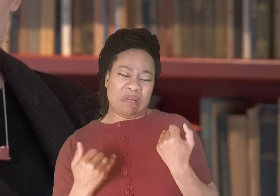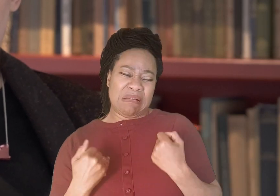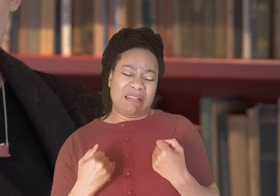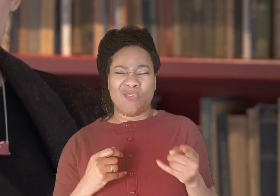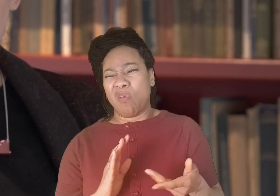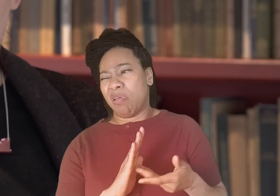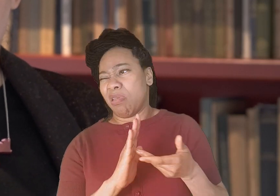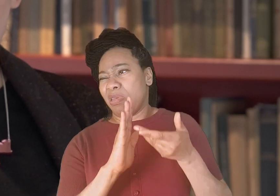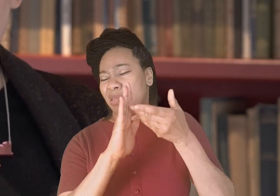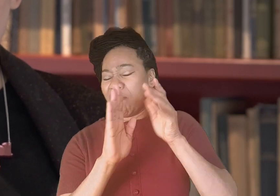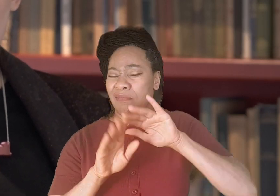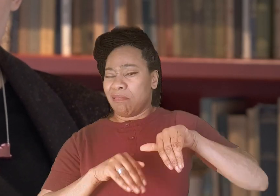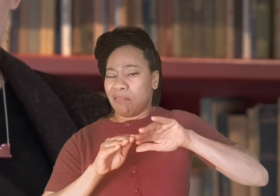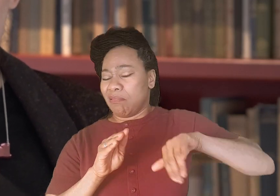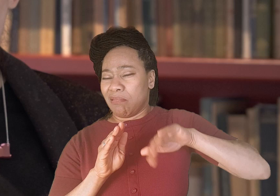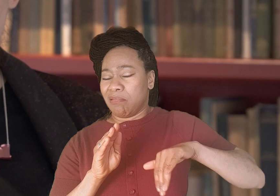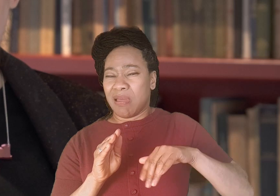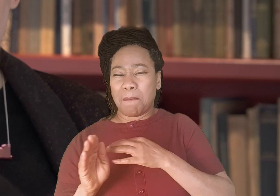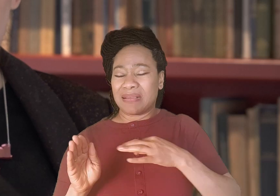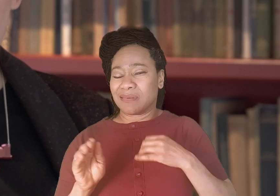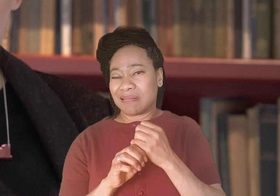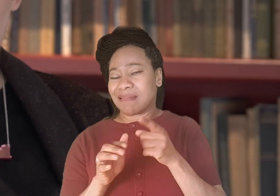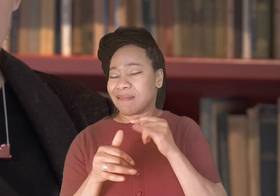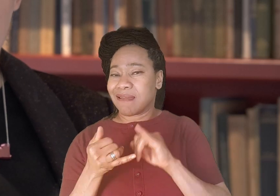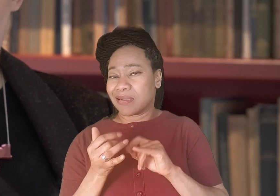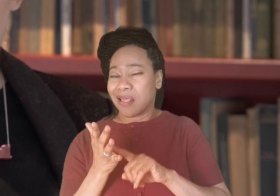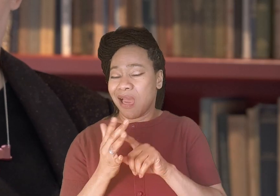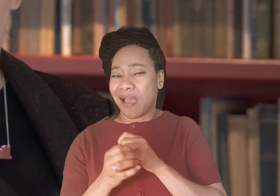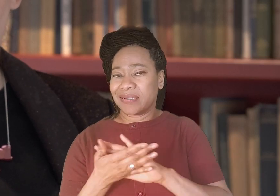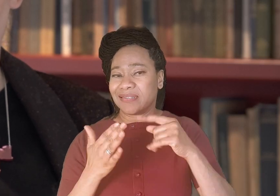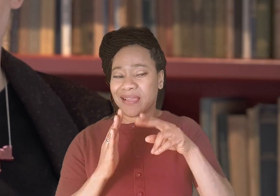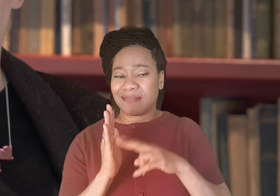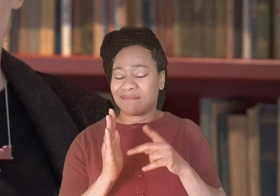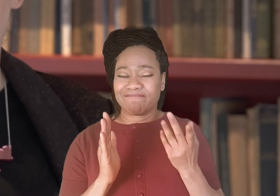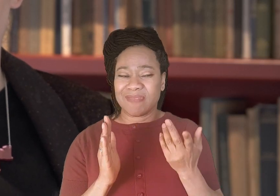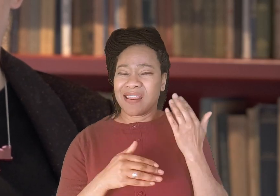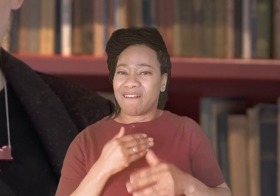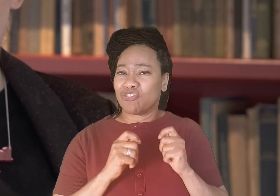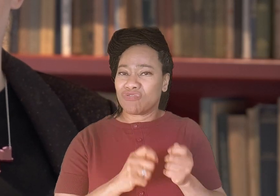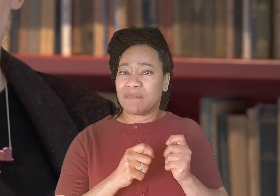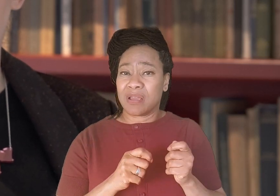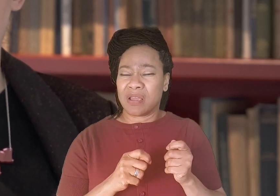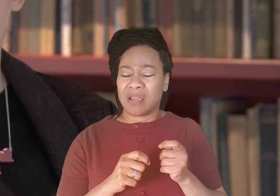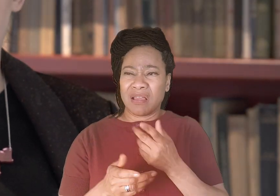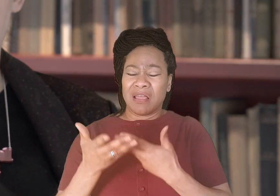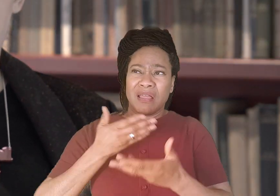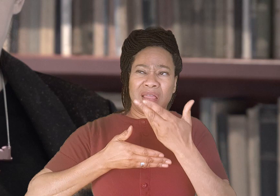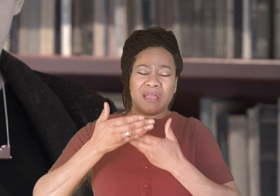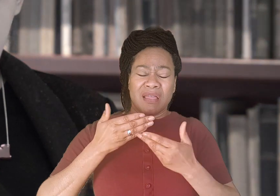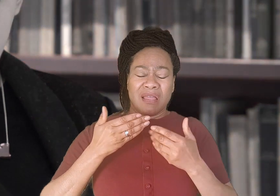all. There's only so many appointments where you can be told it's all in your head before you start to believe them.